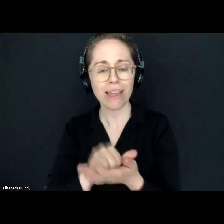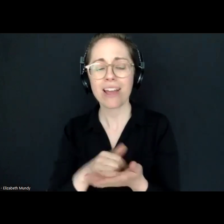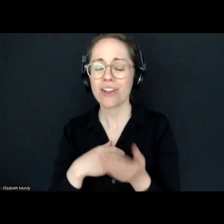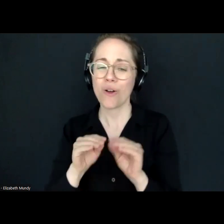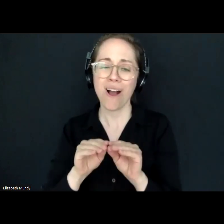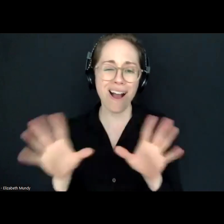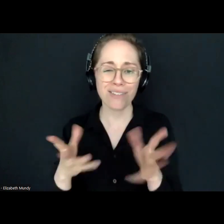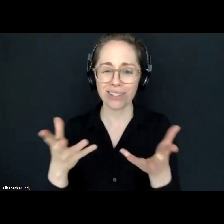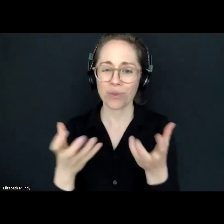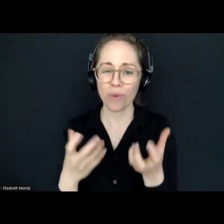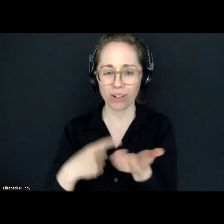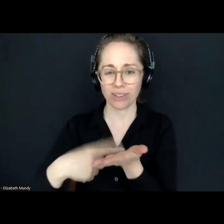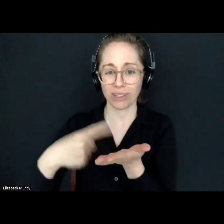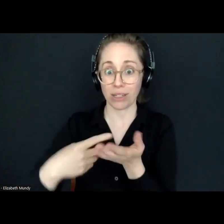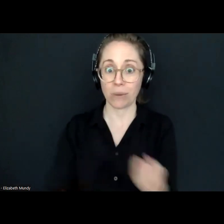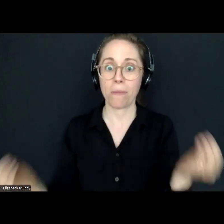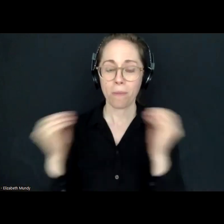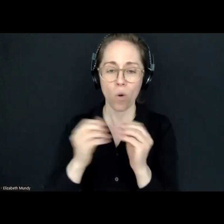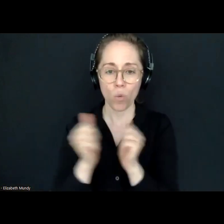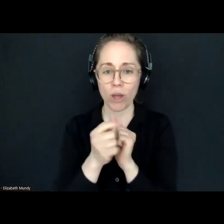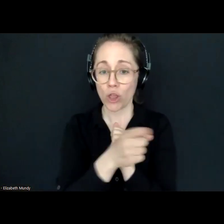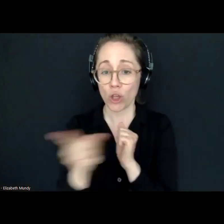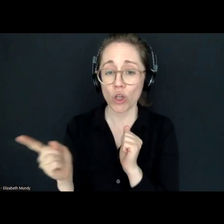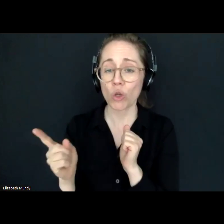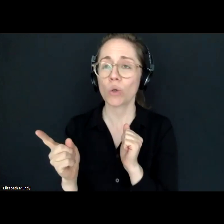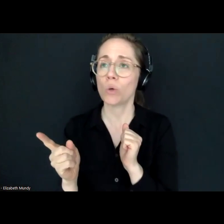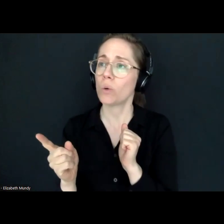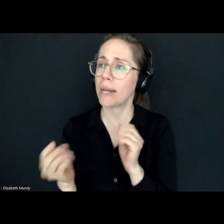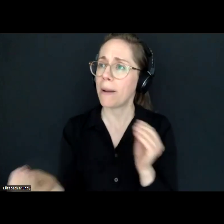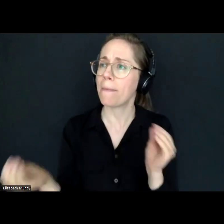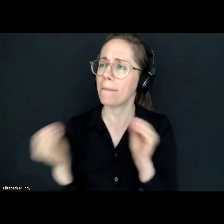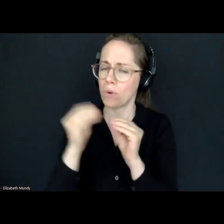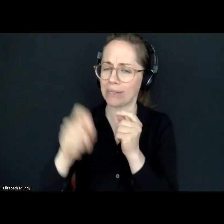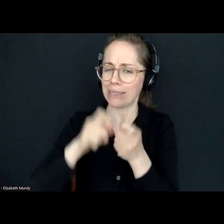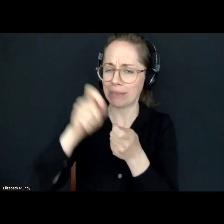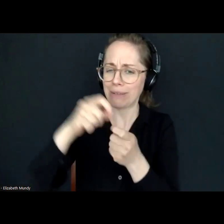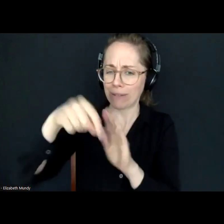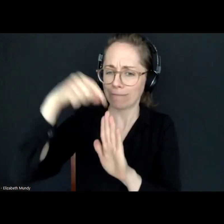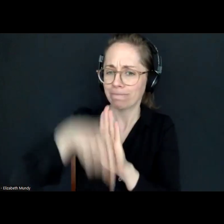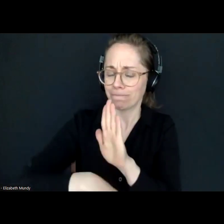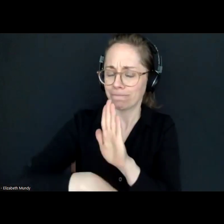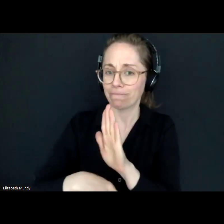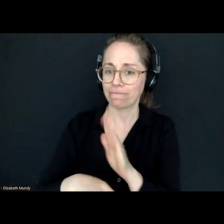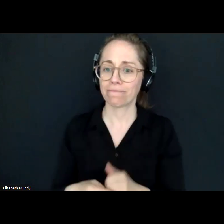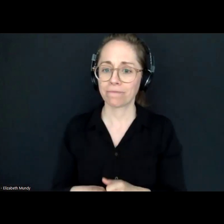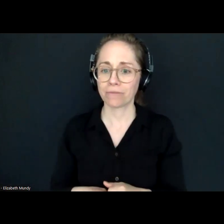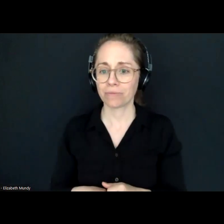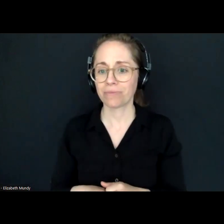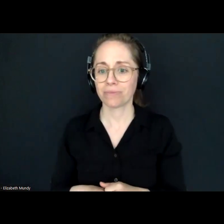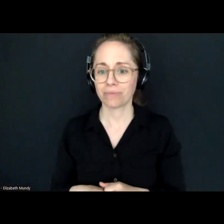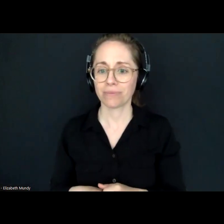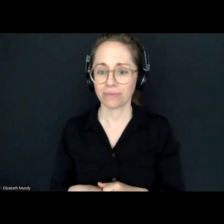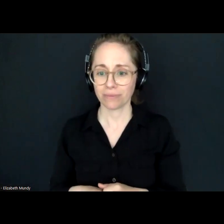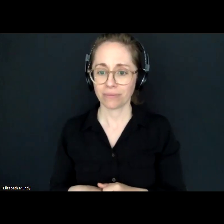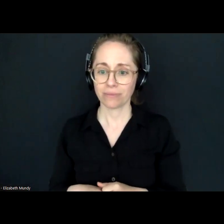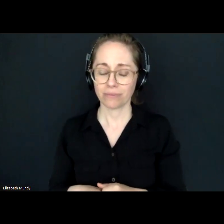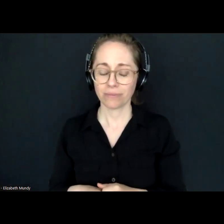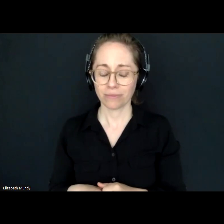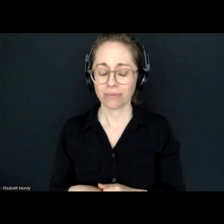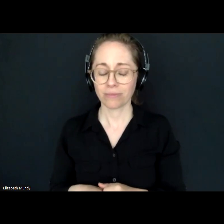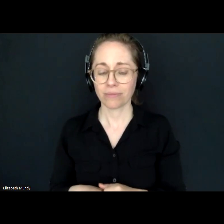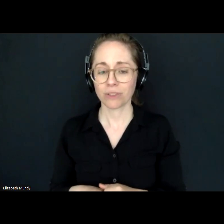further with you all in a much more intentional way. I also think that that is not like the end all be all. It's just one